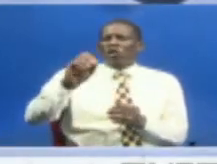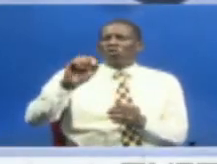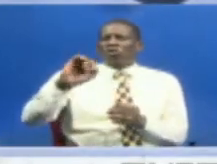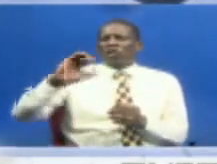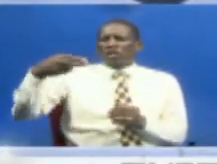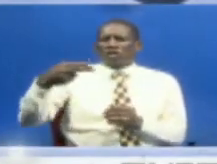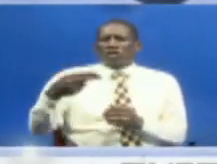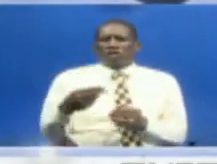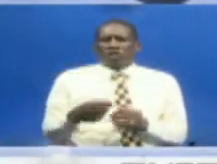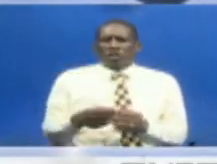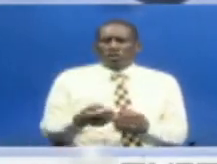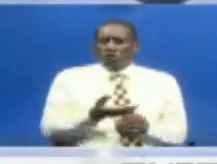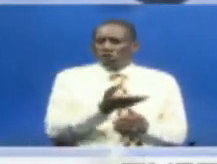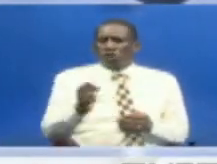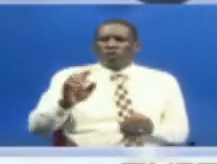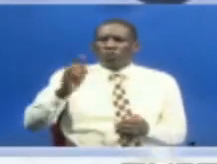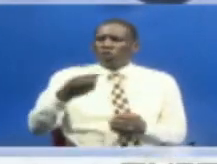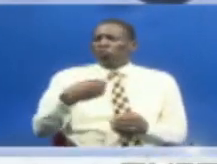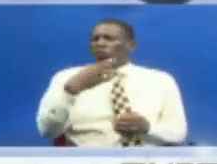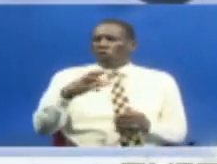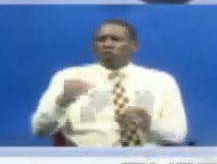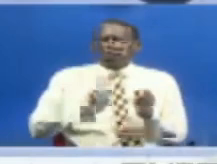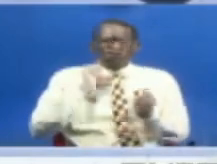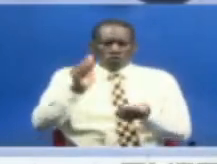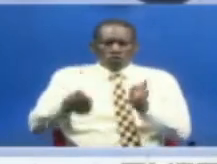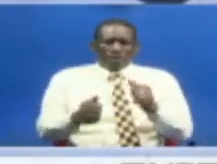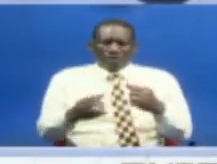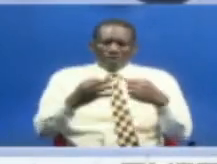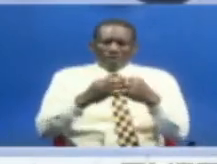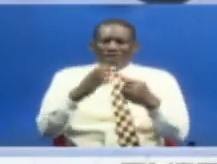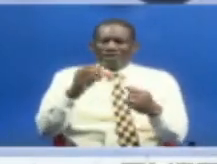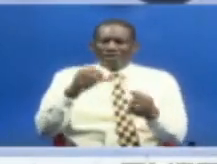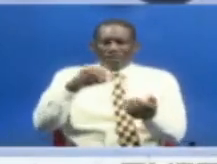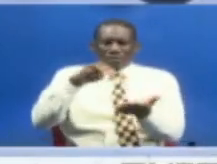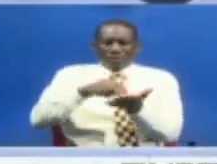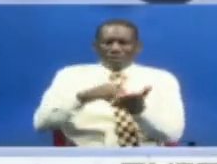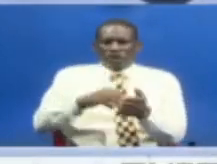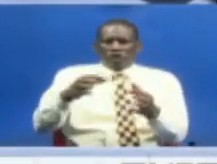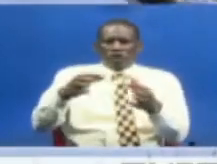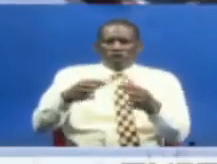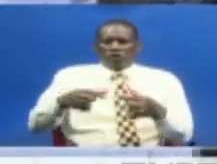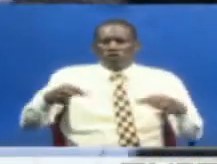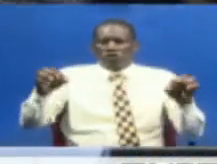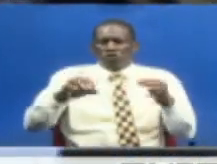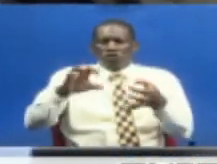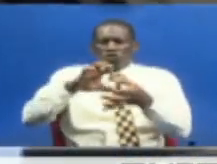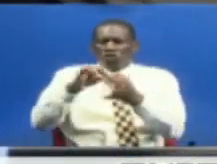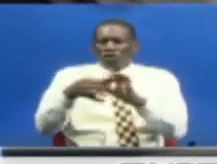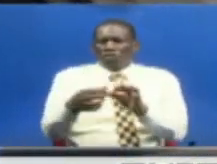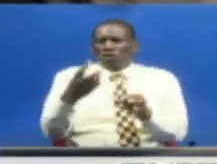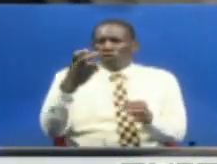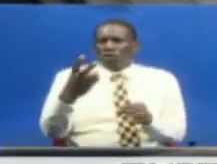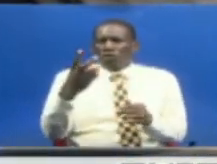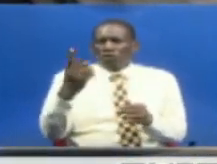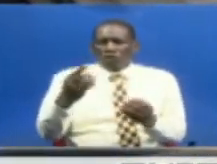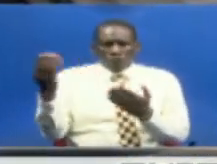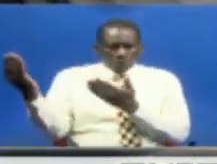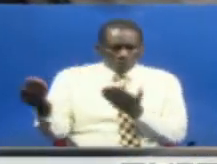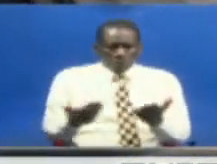because those were the ones who are going to run 800 meters in Tokyo Olympics 2021. To Kaleto Wawa